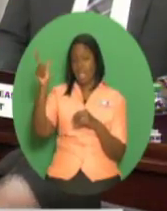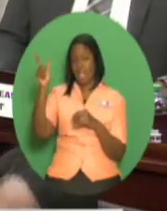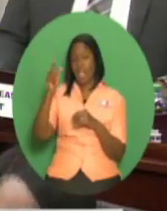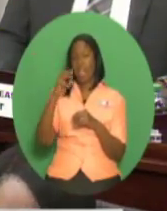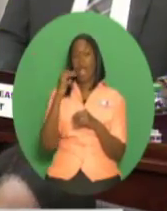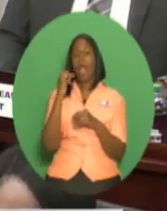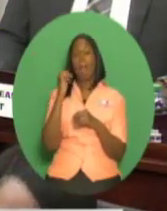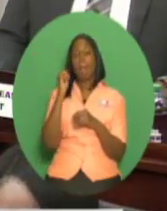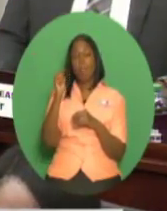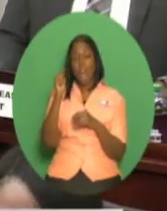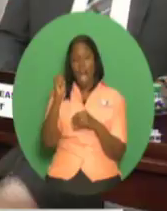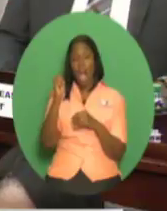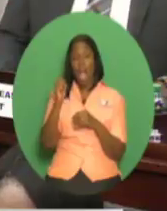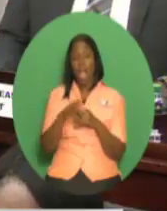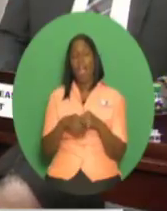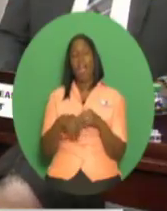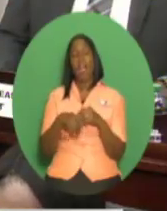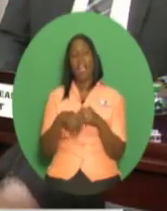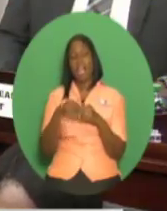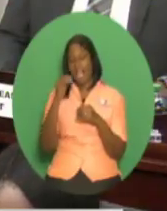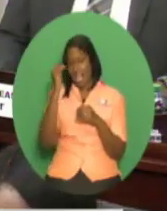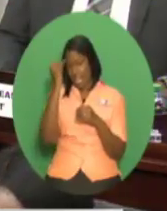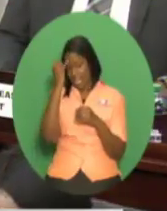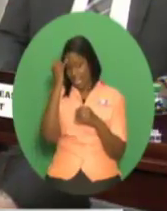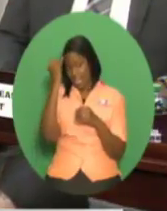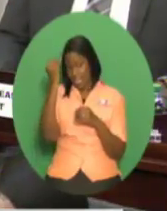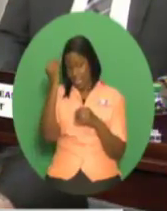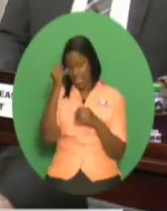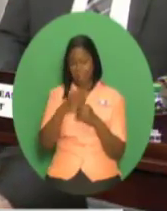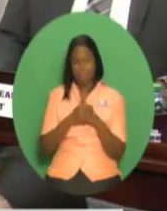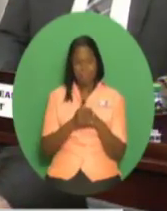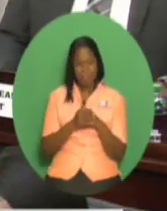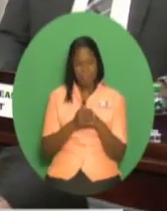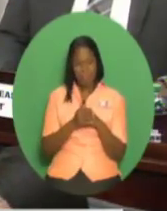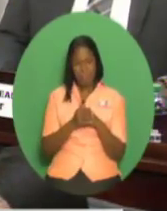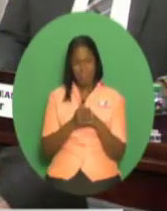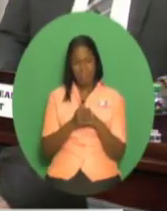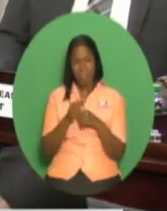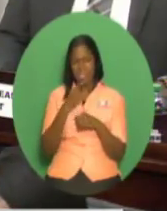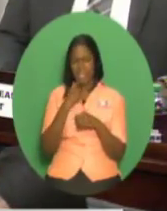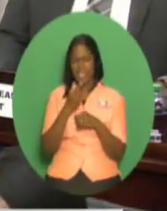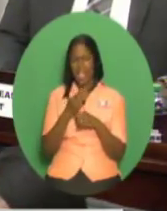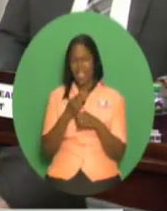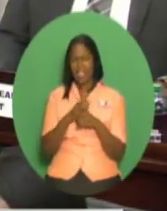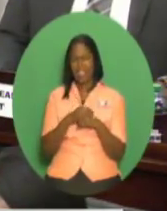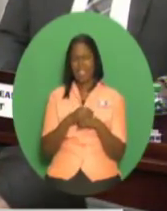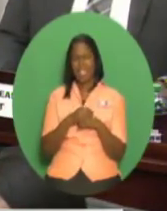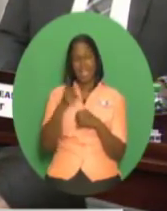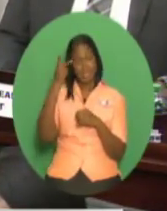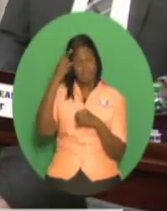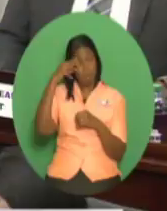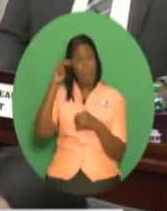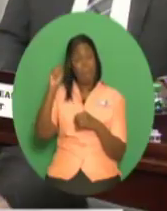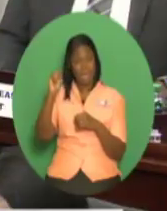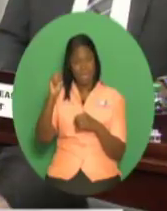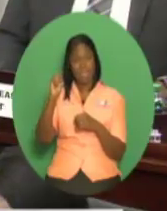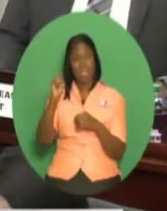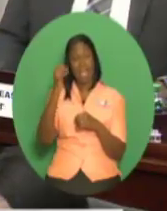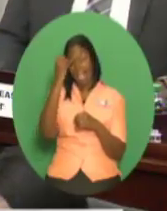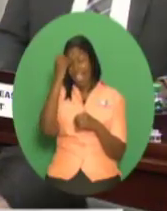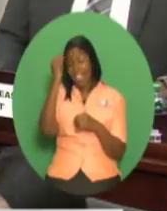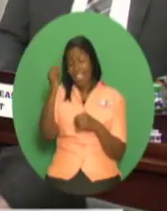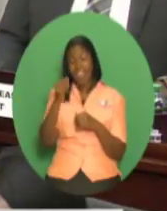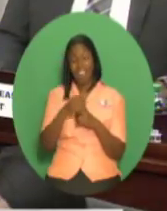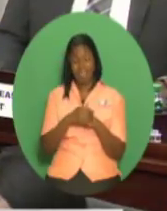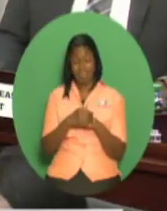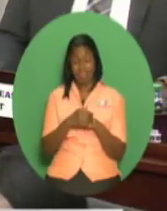initiative. In fact, it is the brainchild of the Prime Minister. And